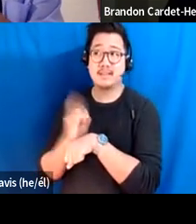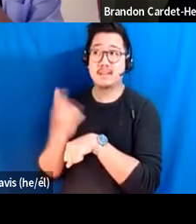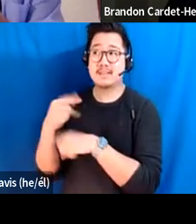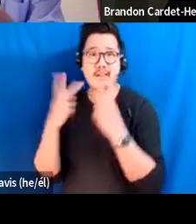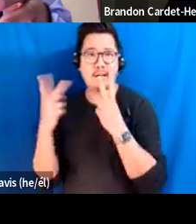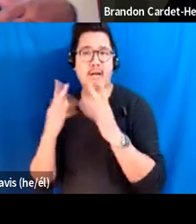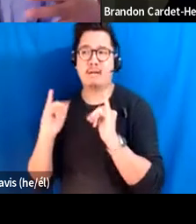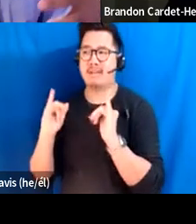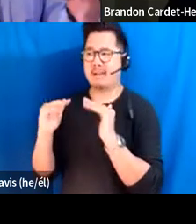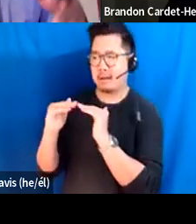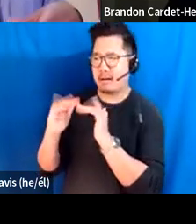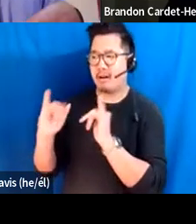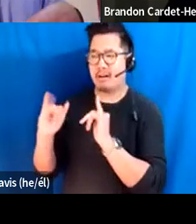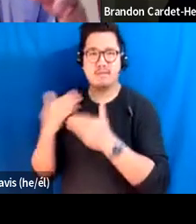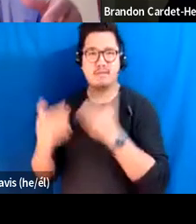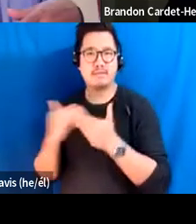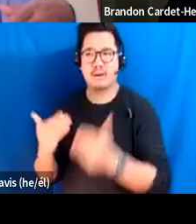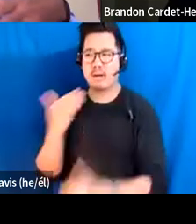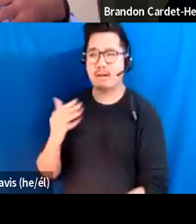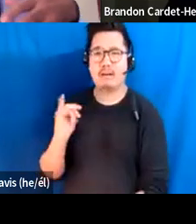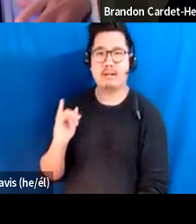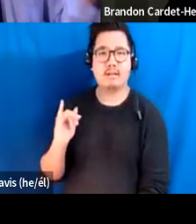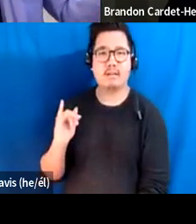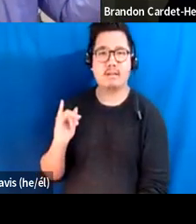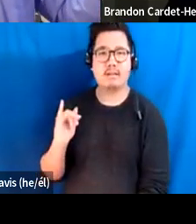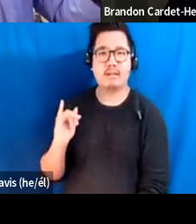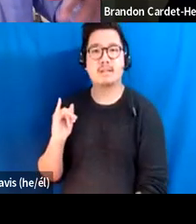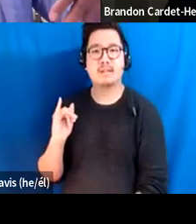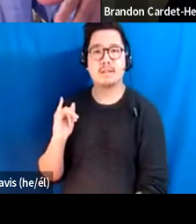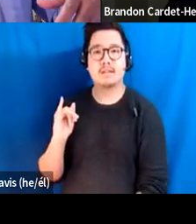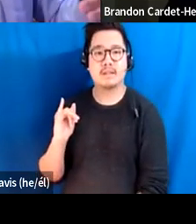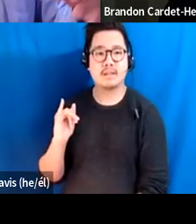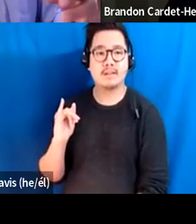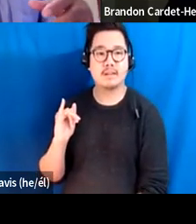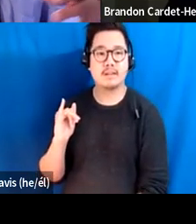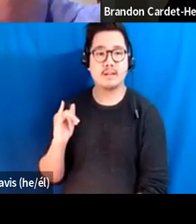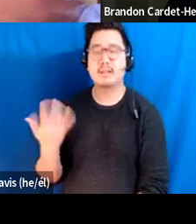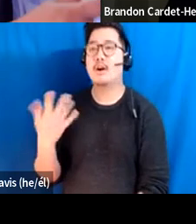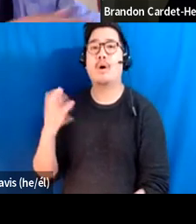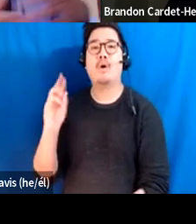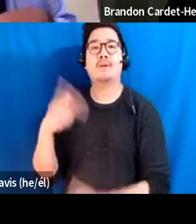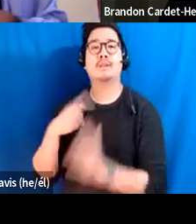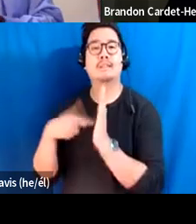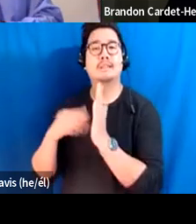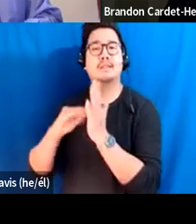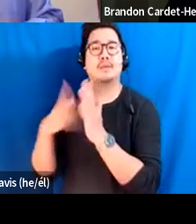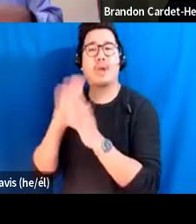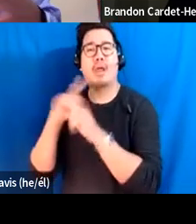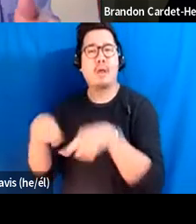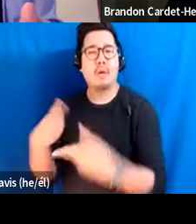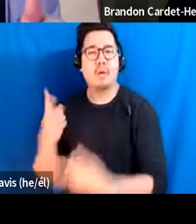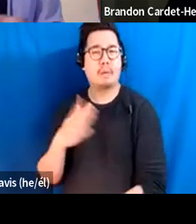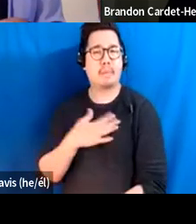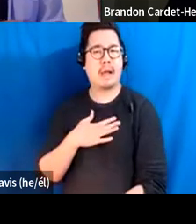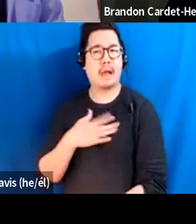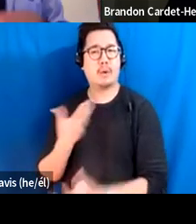know talking and doing well and all of that they come in and they used to say doctor mike where's where's mine or miss wendell in his mind the silver is mine i want